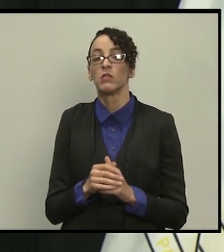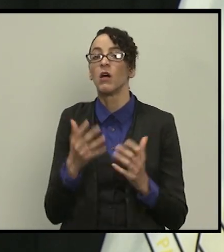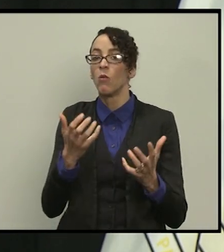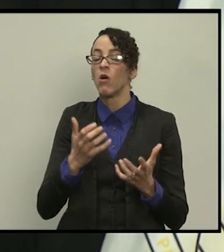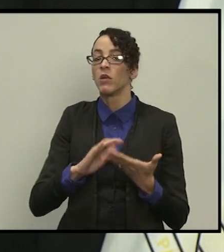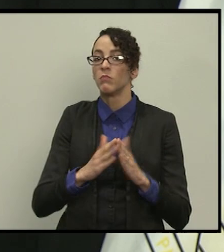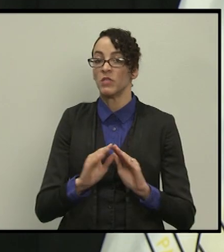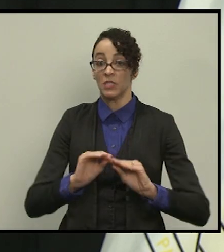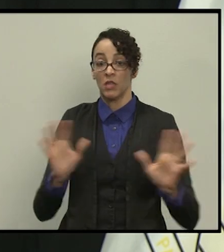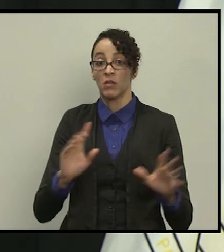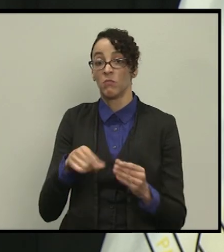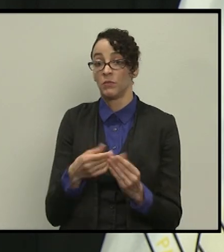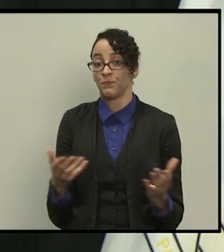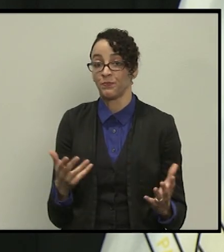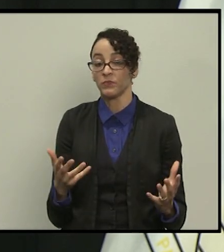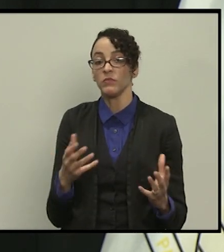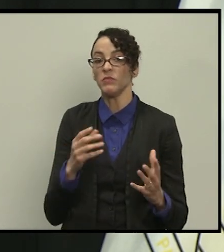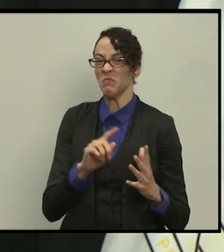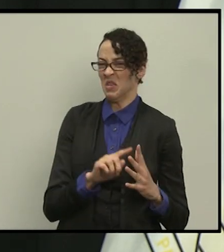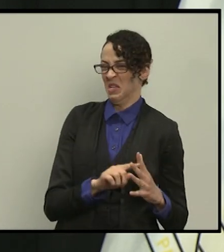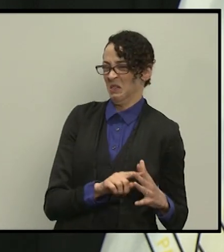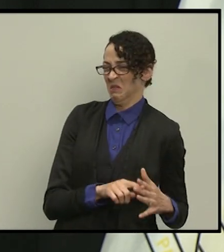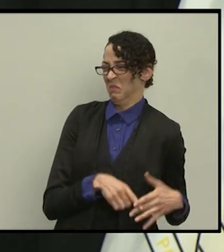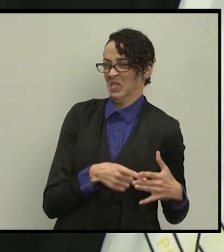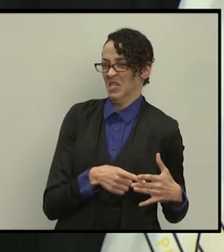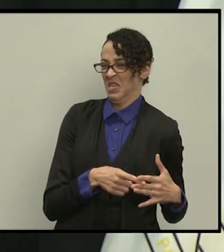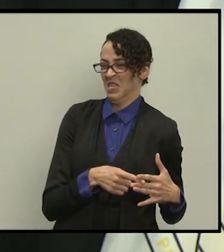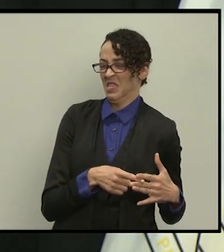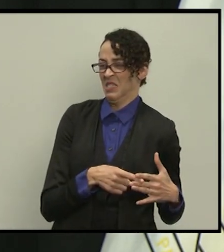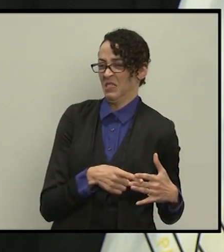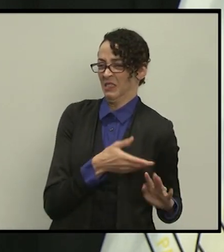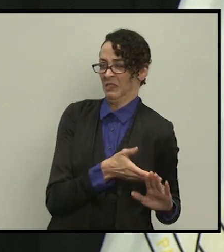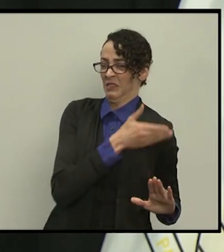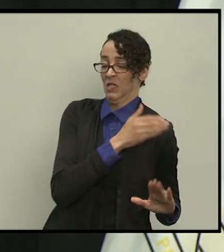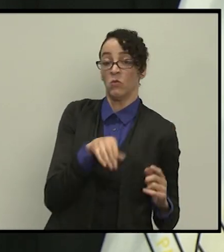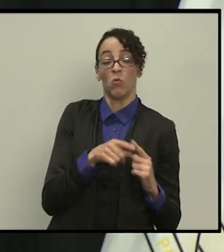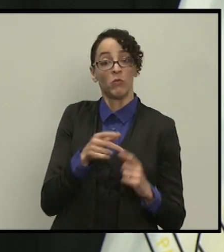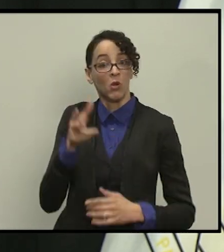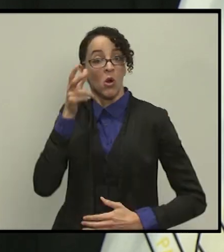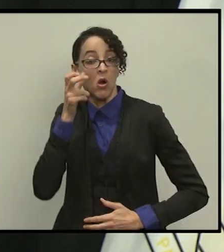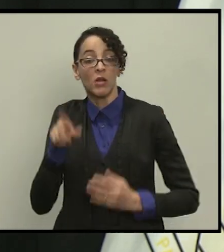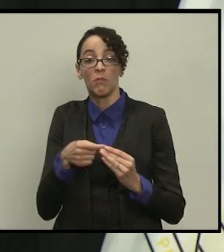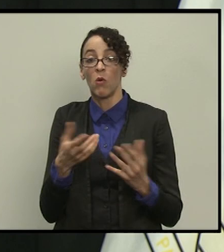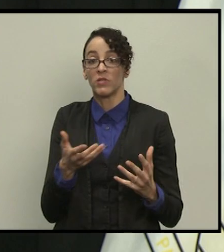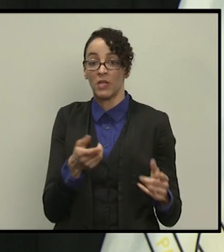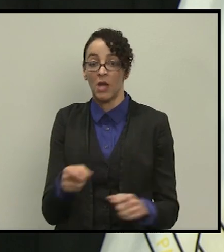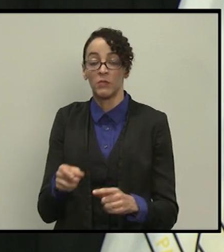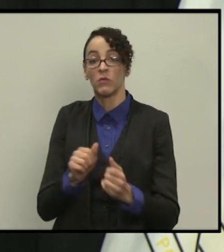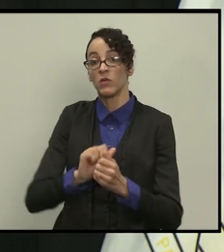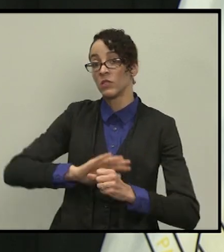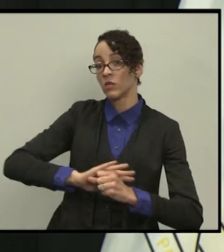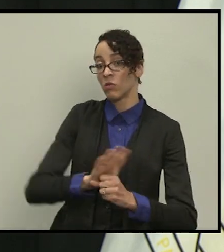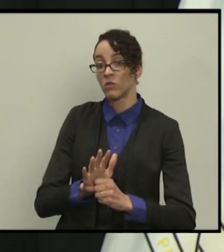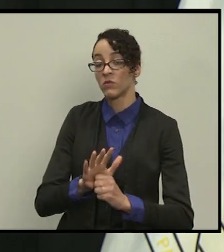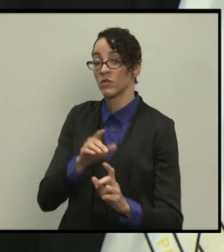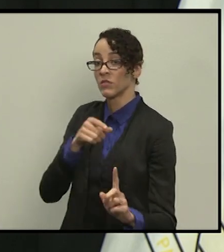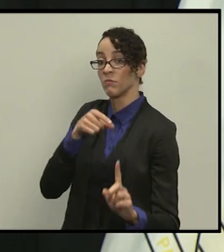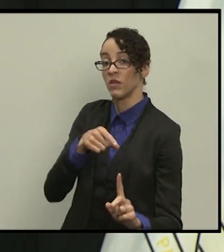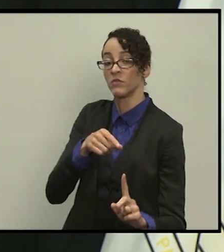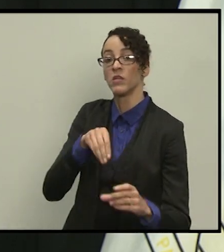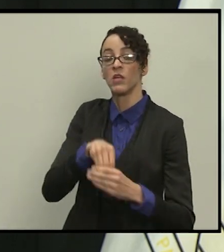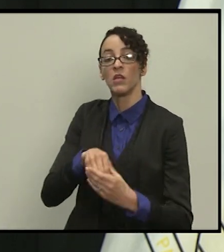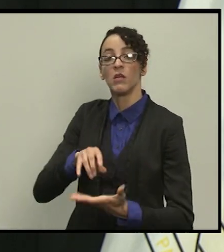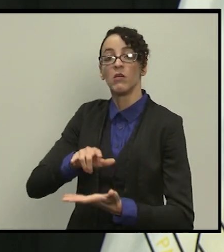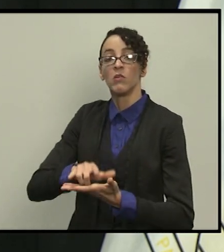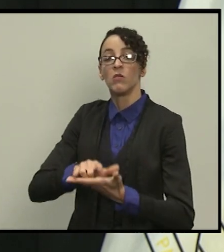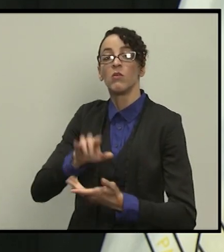beginning, when we heard about what was happening with the coronavirus, specifically in Wuhan,